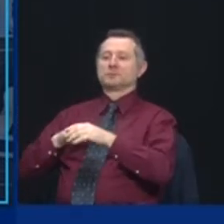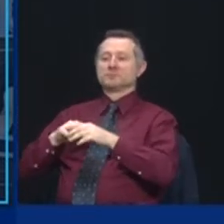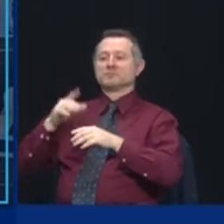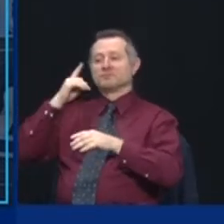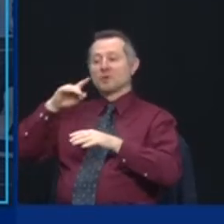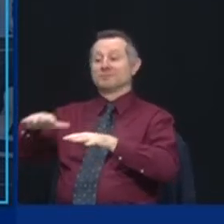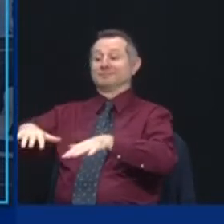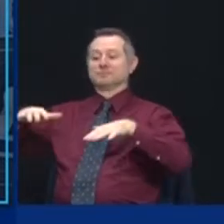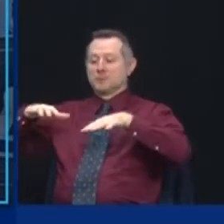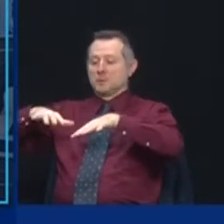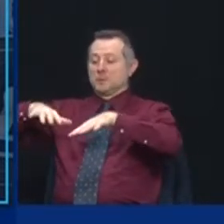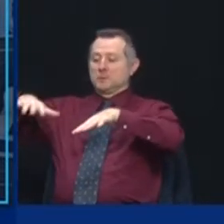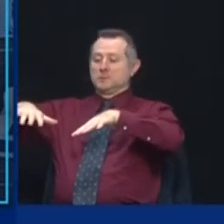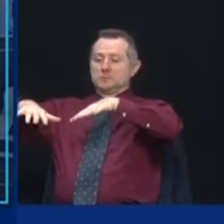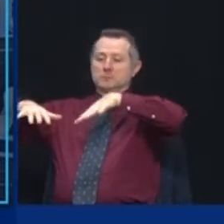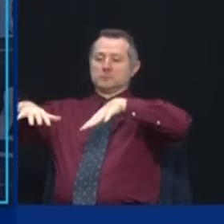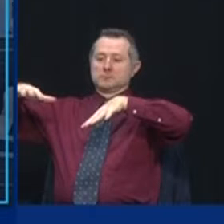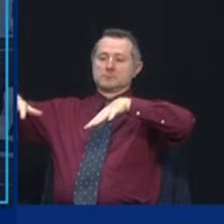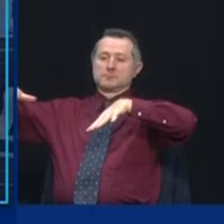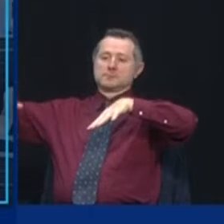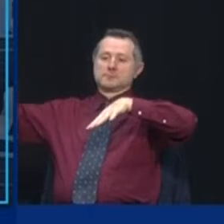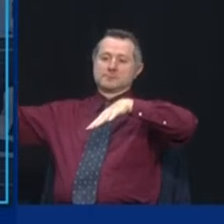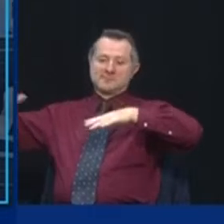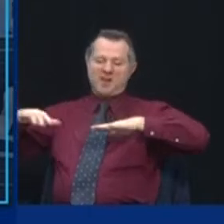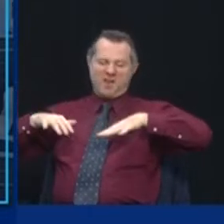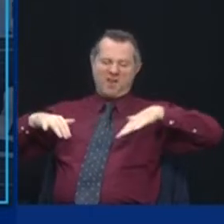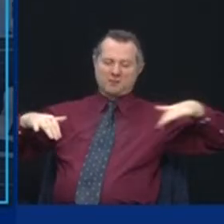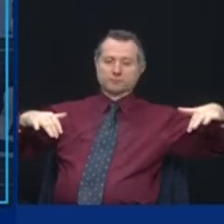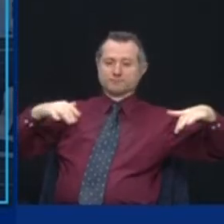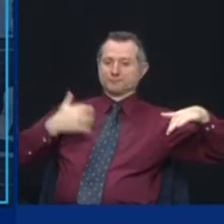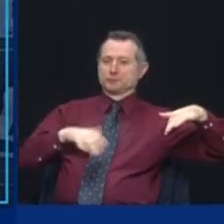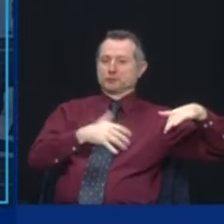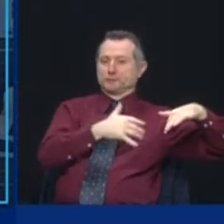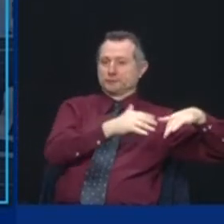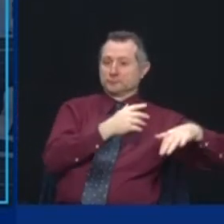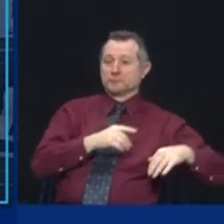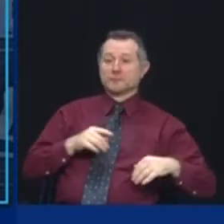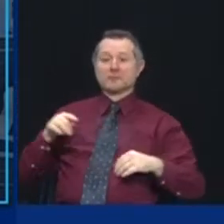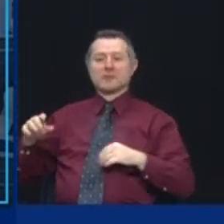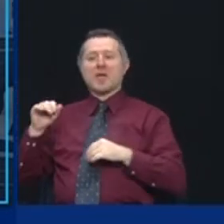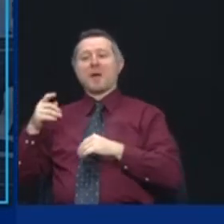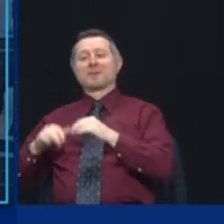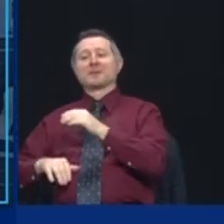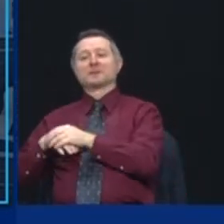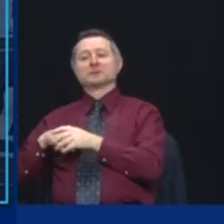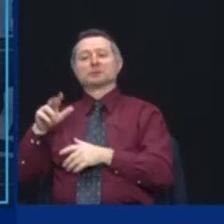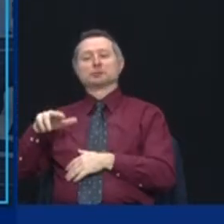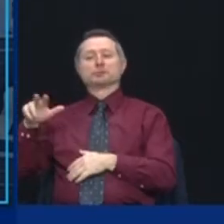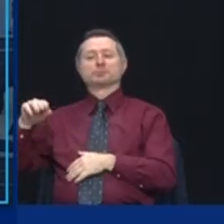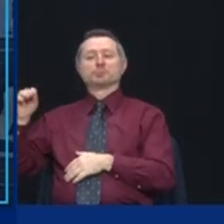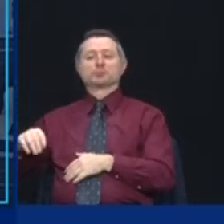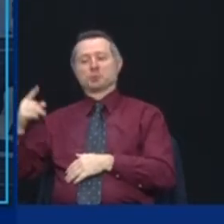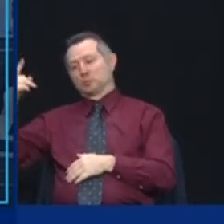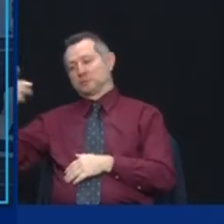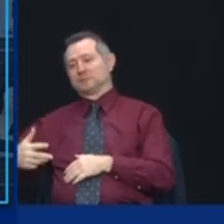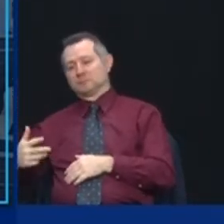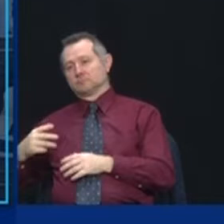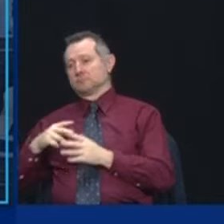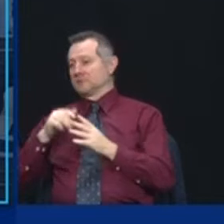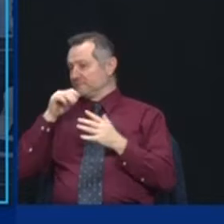sections capacity for unvaccinated people, okay? So if you're